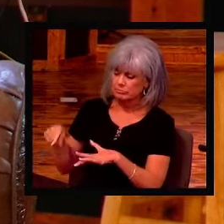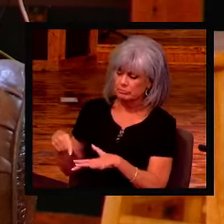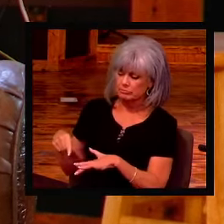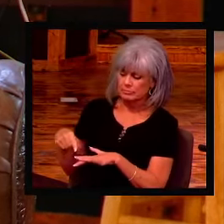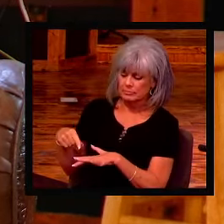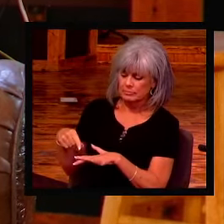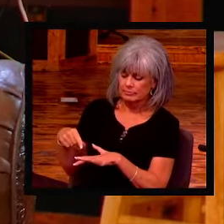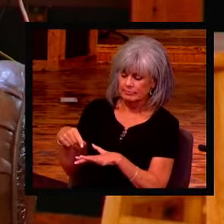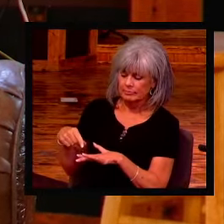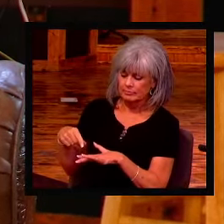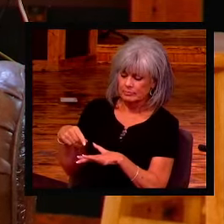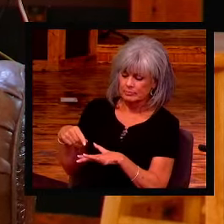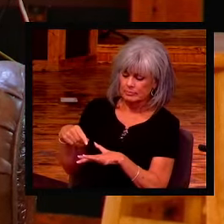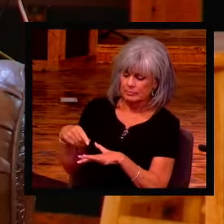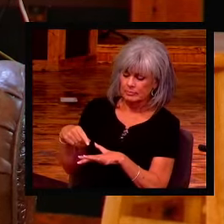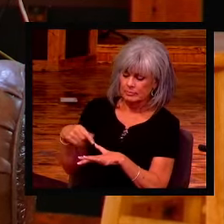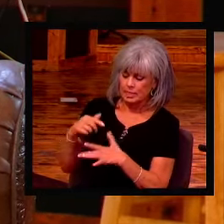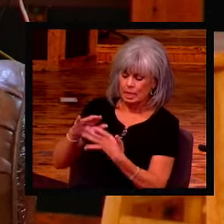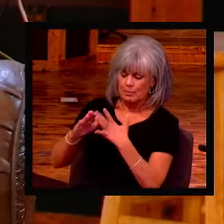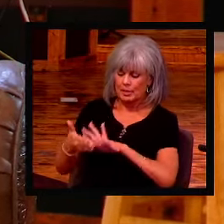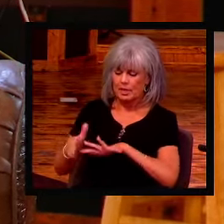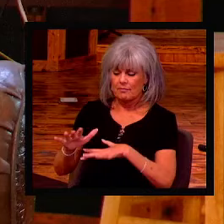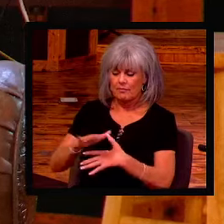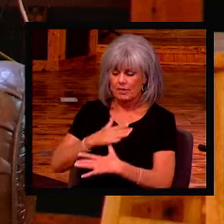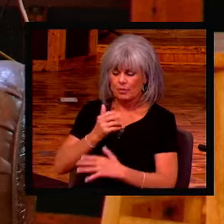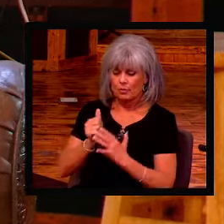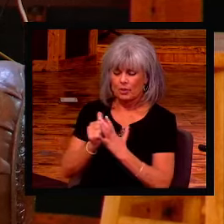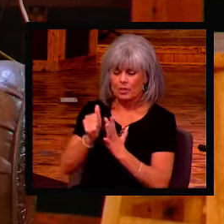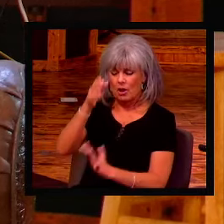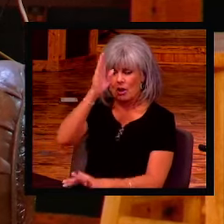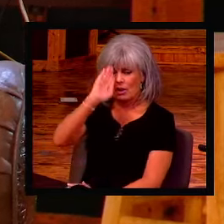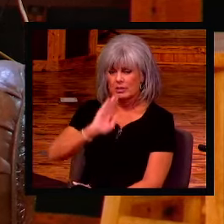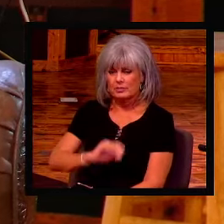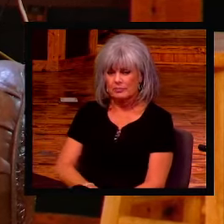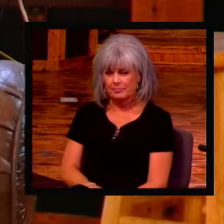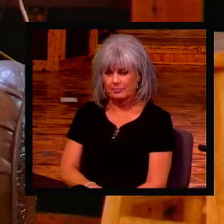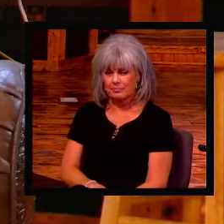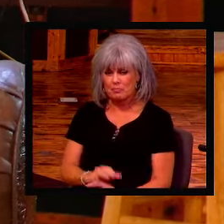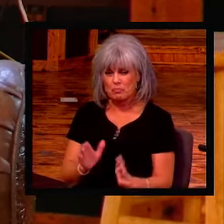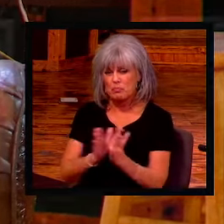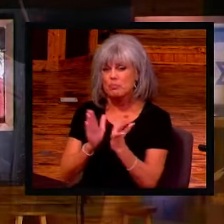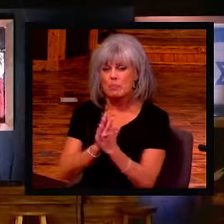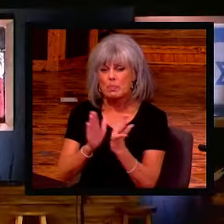me got filled with God. Hallelujah. And so. Amen.